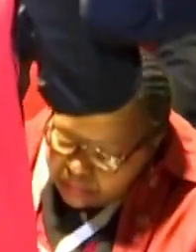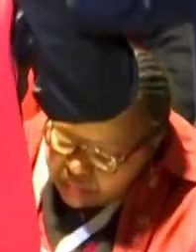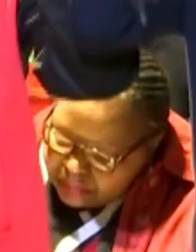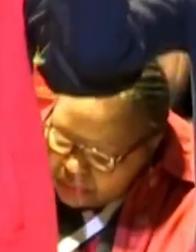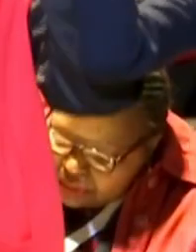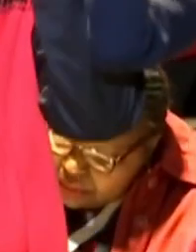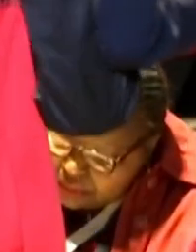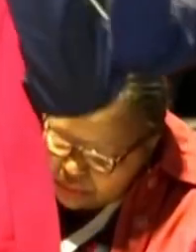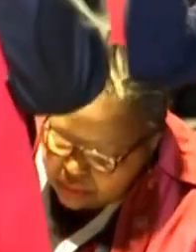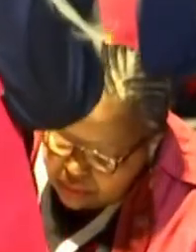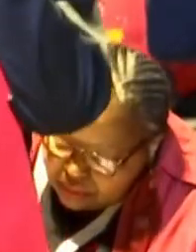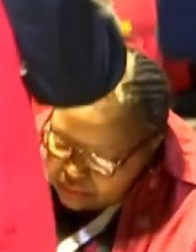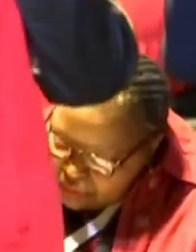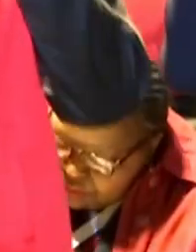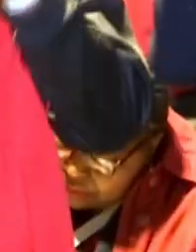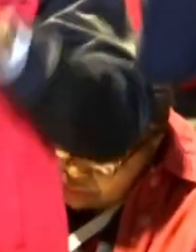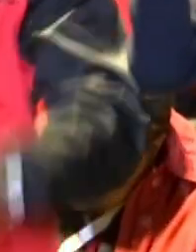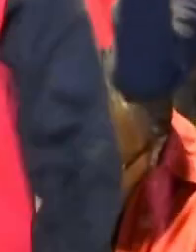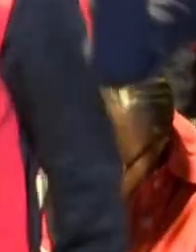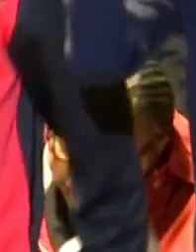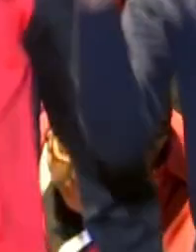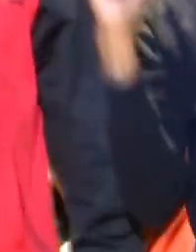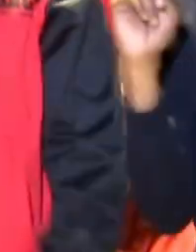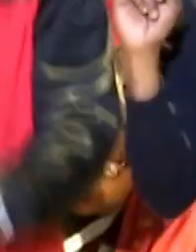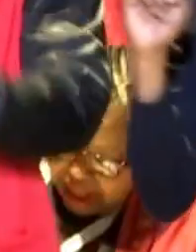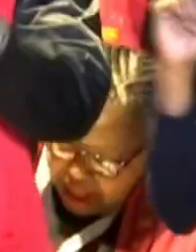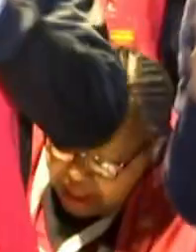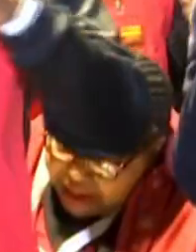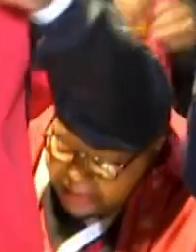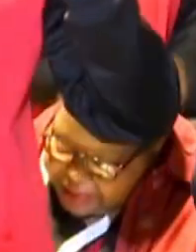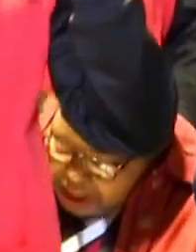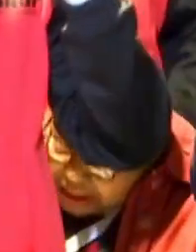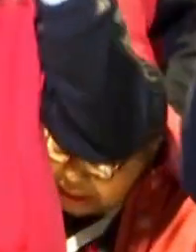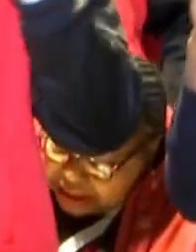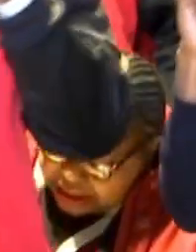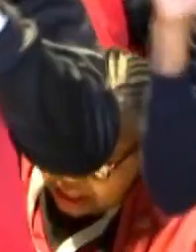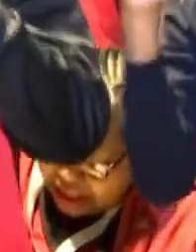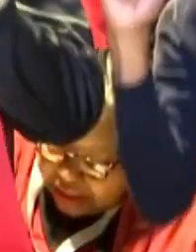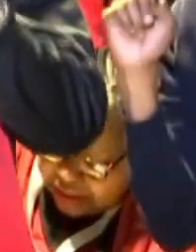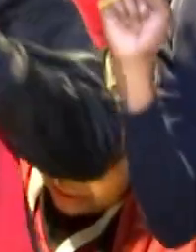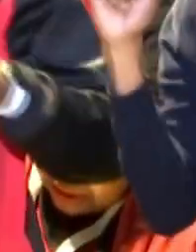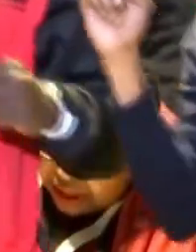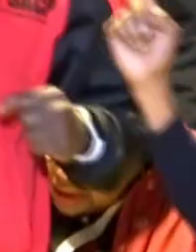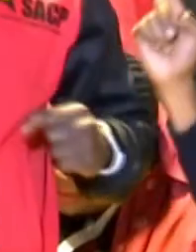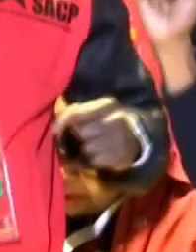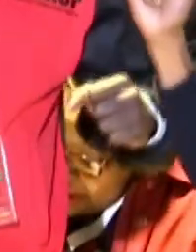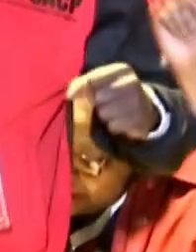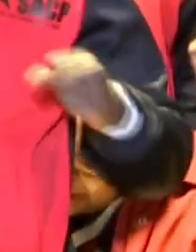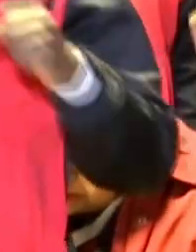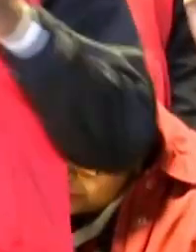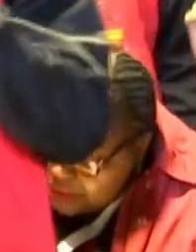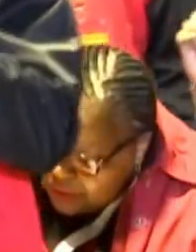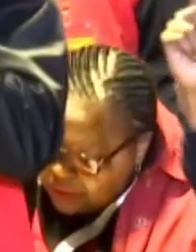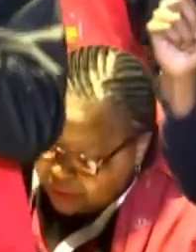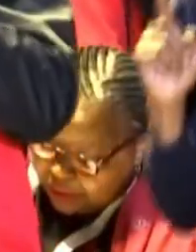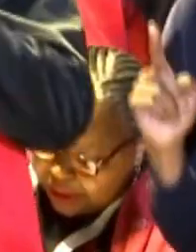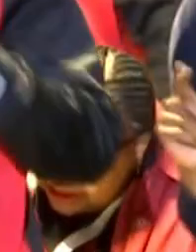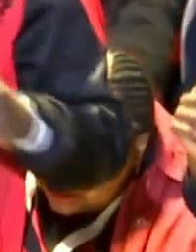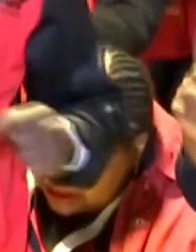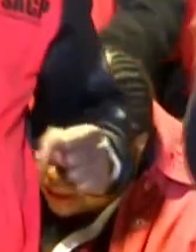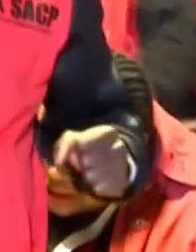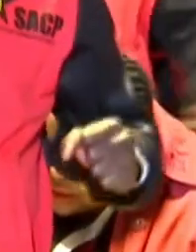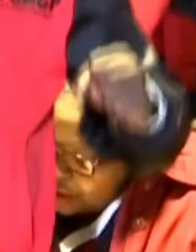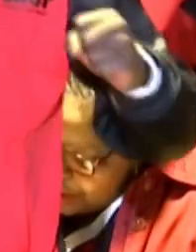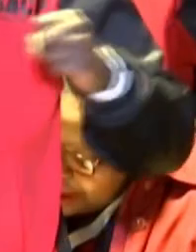ruling party is to maintain any semblance of influence in the country's trajectory. And she